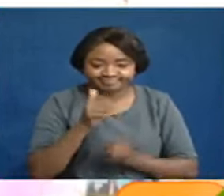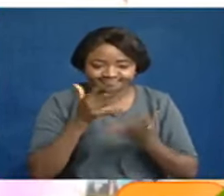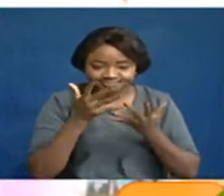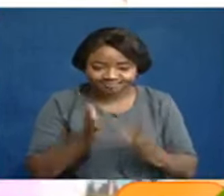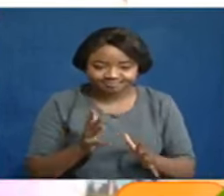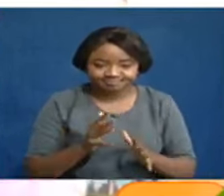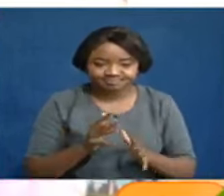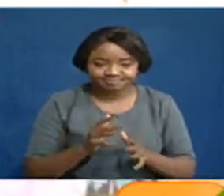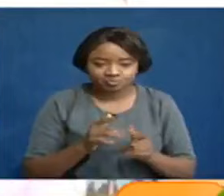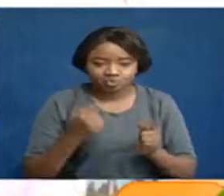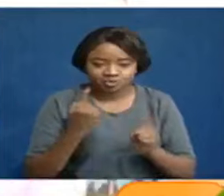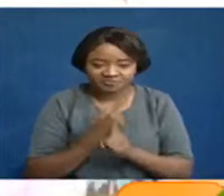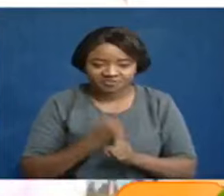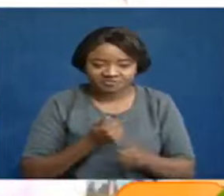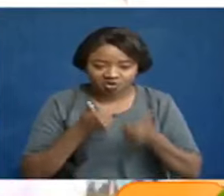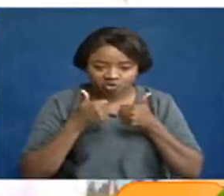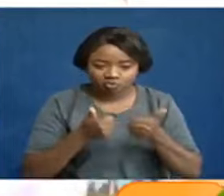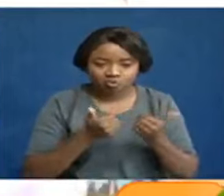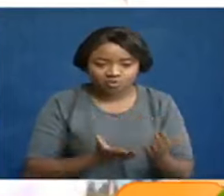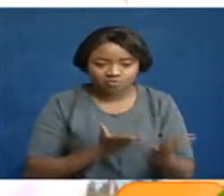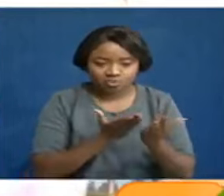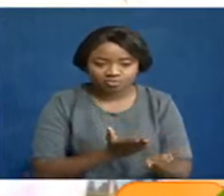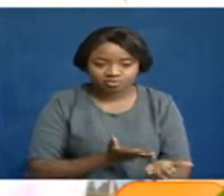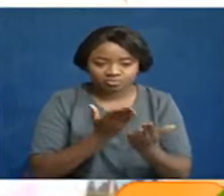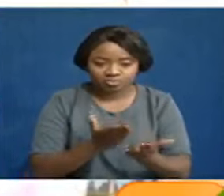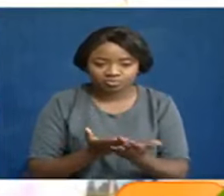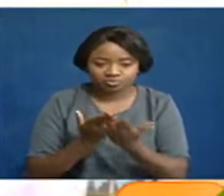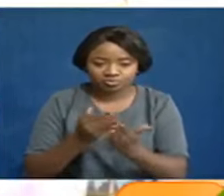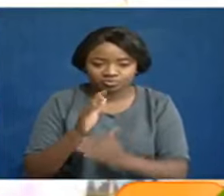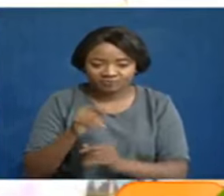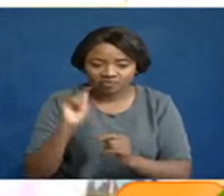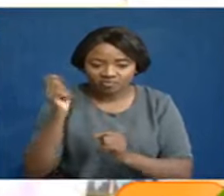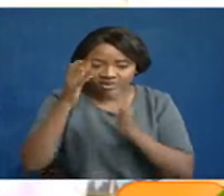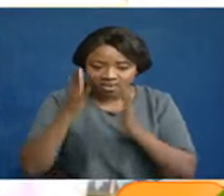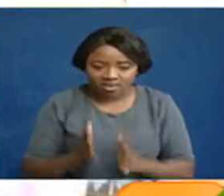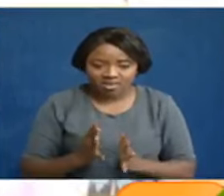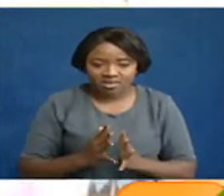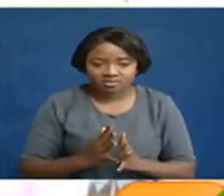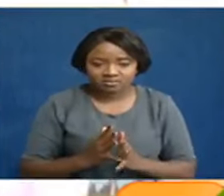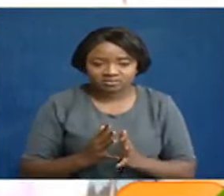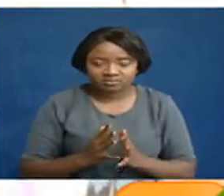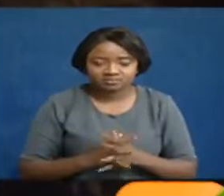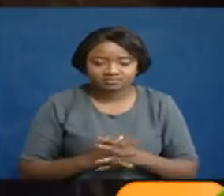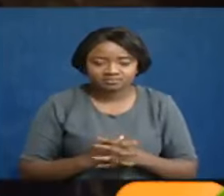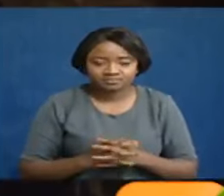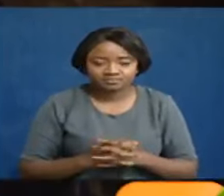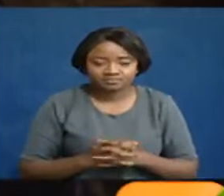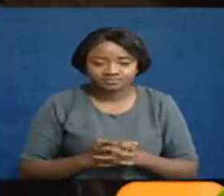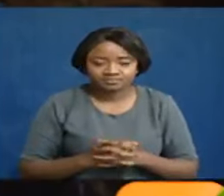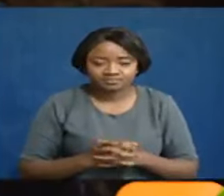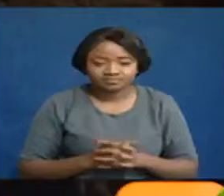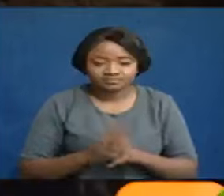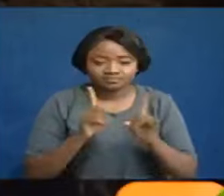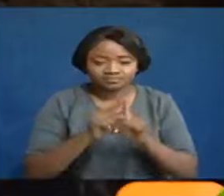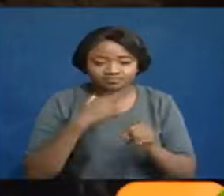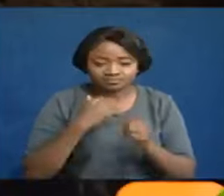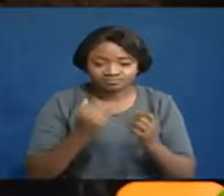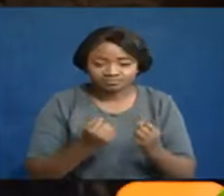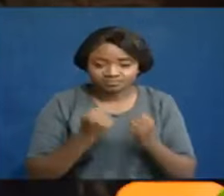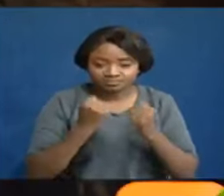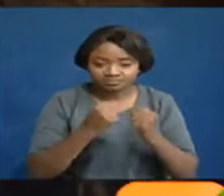good proposals that Kenyans had proposed to Treasury. To further strengthen the fiscal